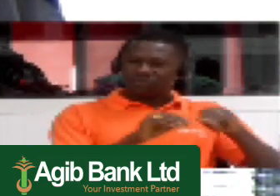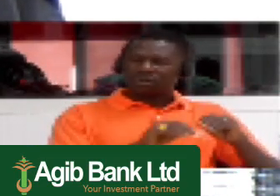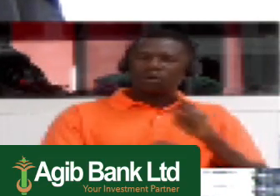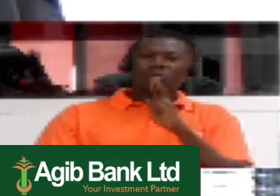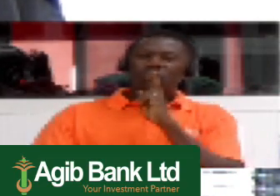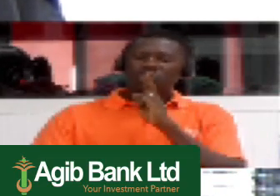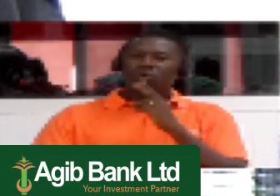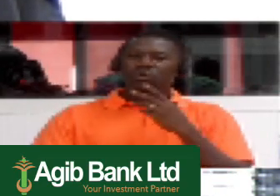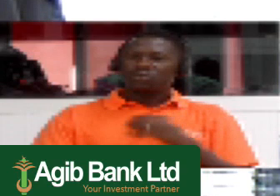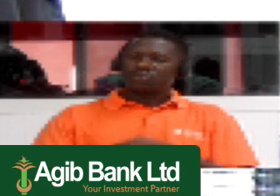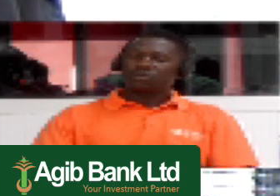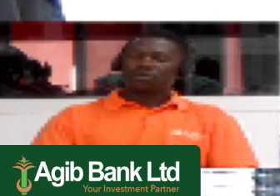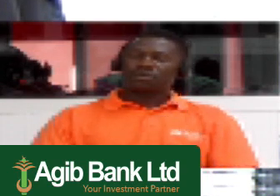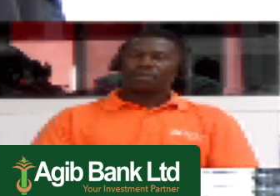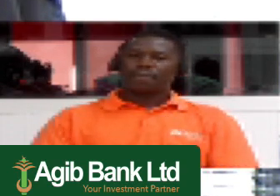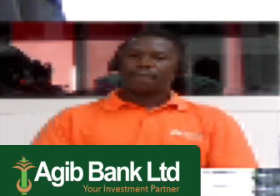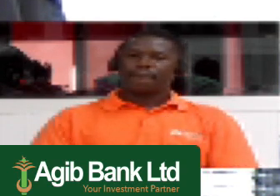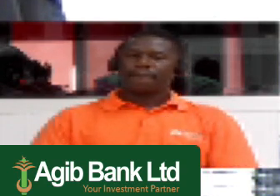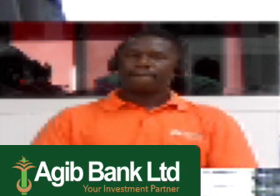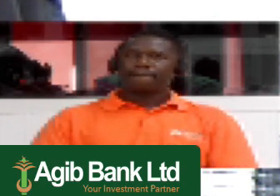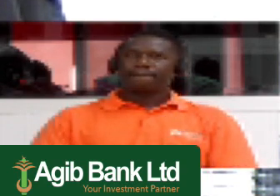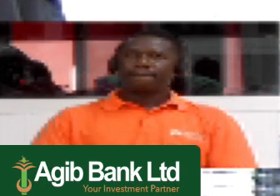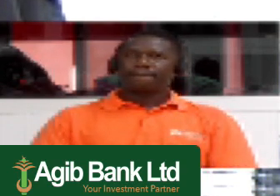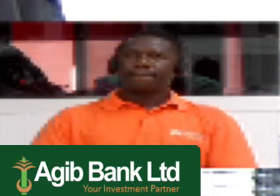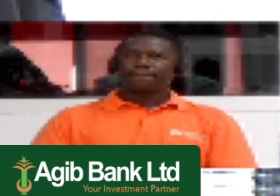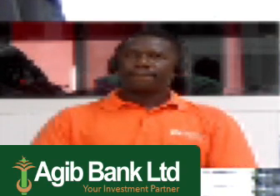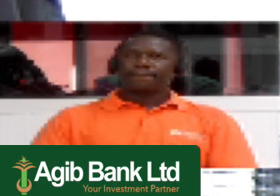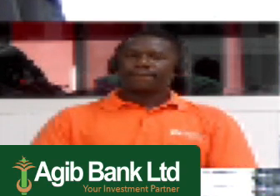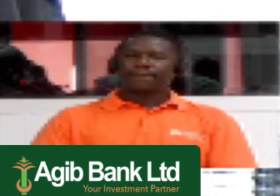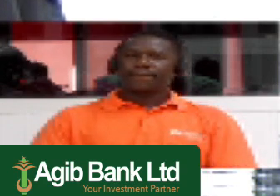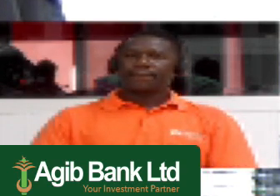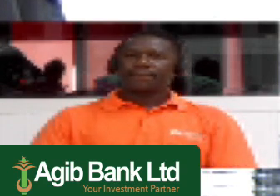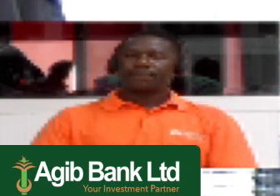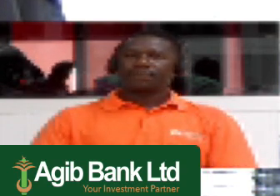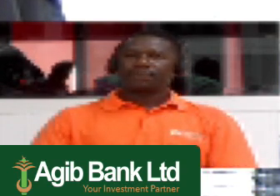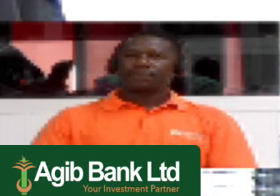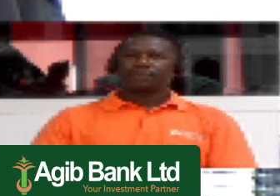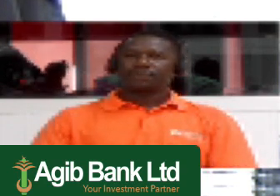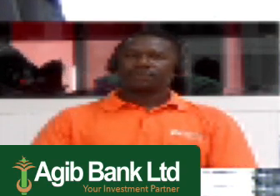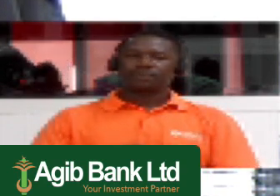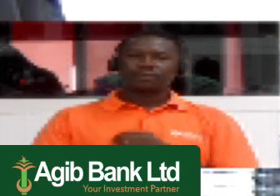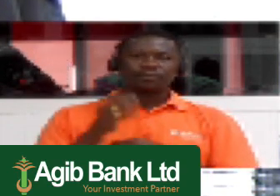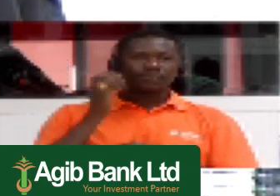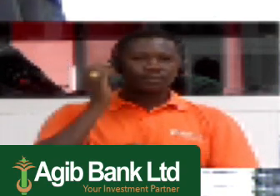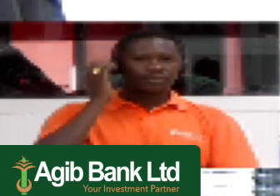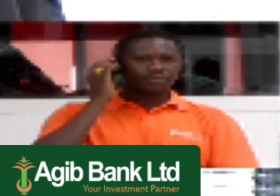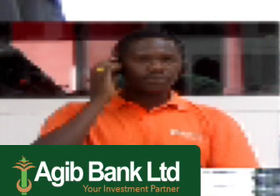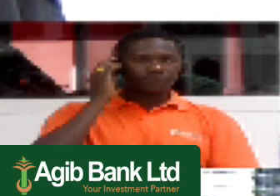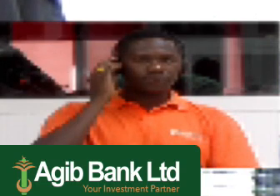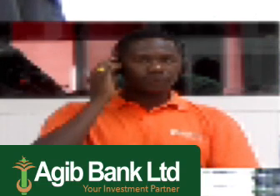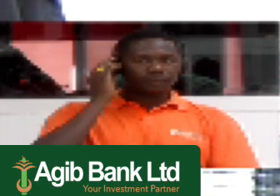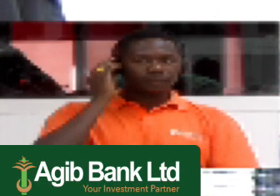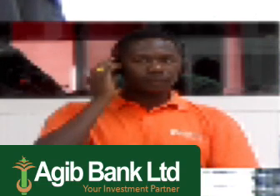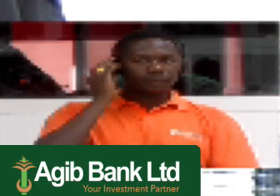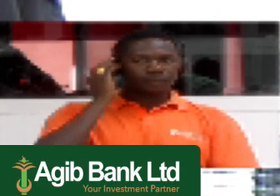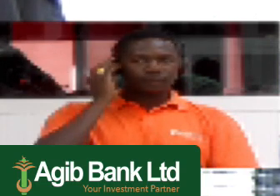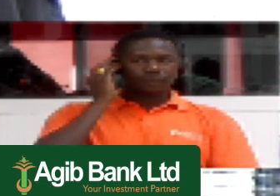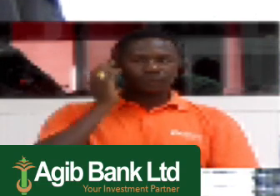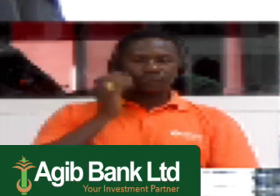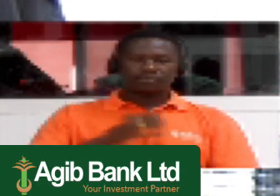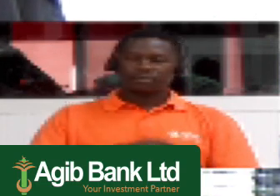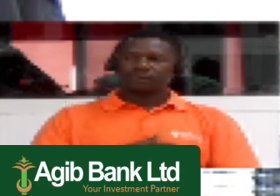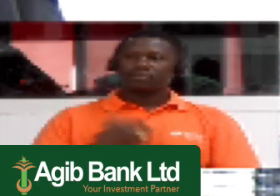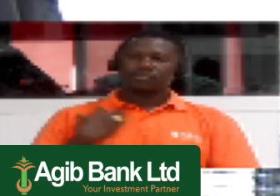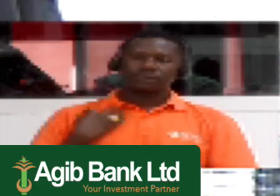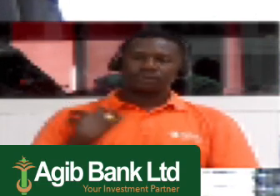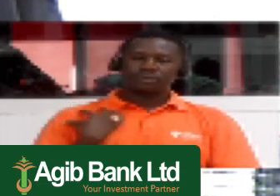nyamin e fo isenyim yenyim fana moyle itil ka o ma nyalu menuke e ka kangota jumale bulu jumale ke ibula